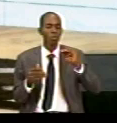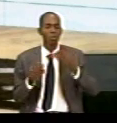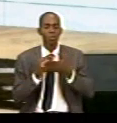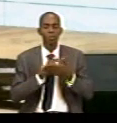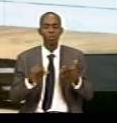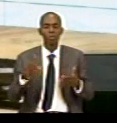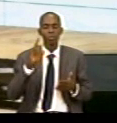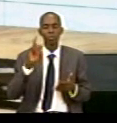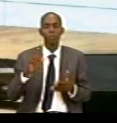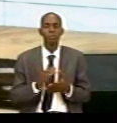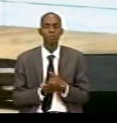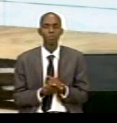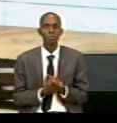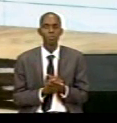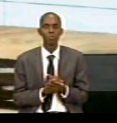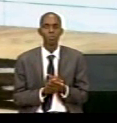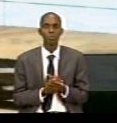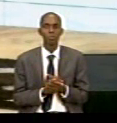verse 1,